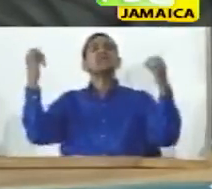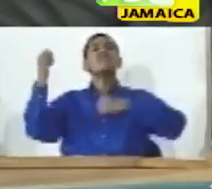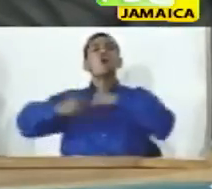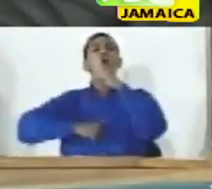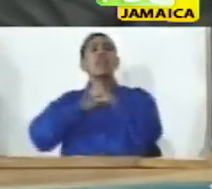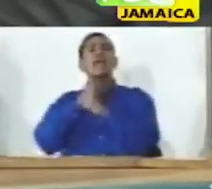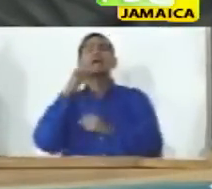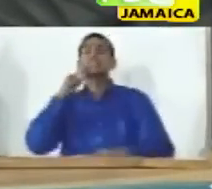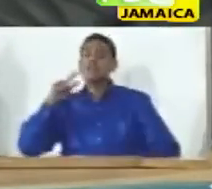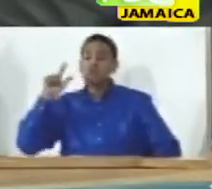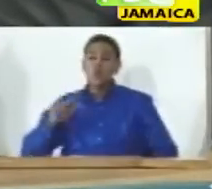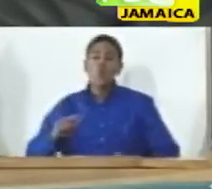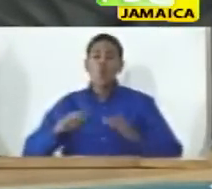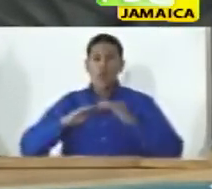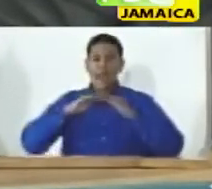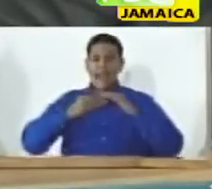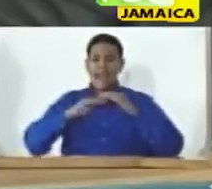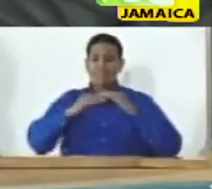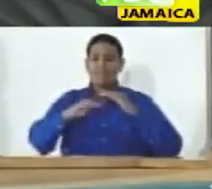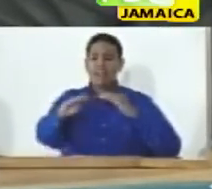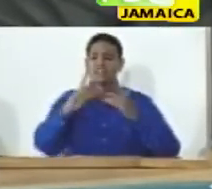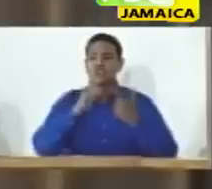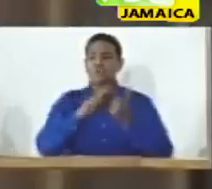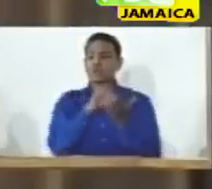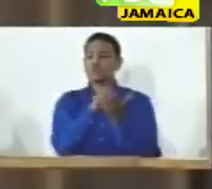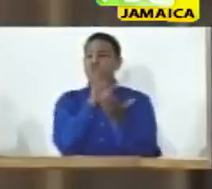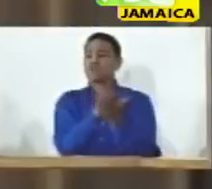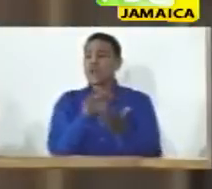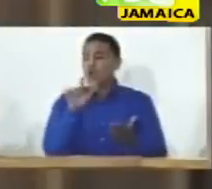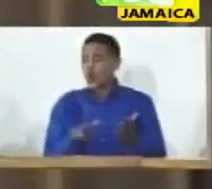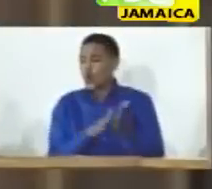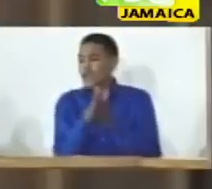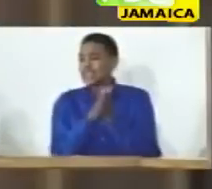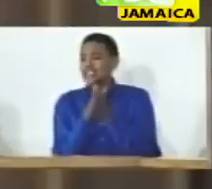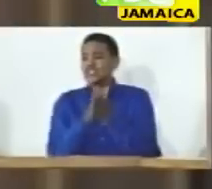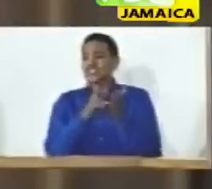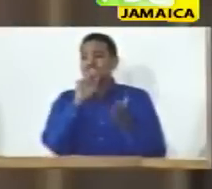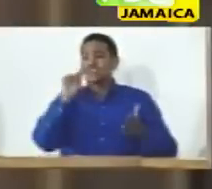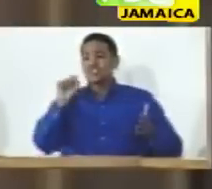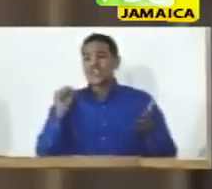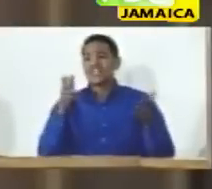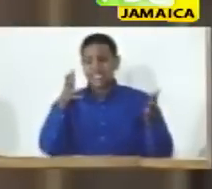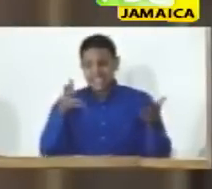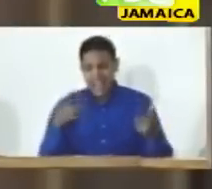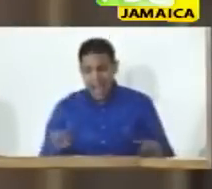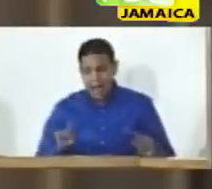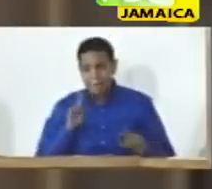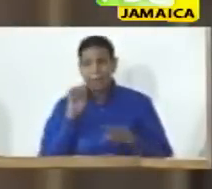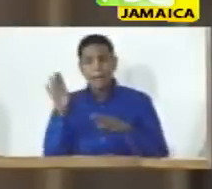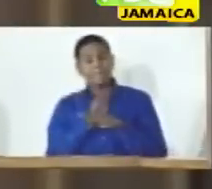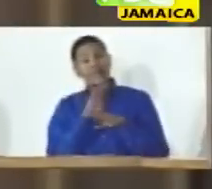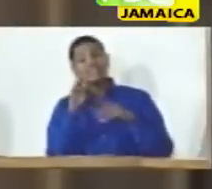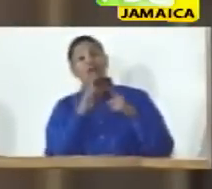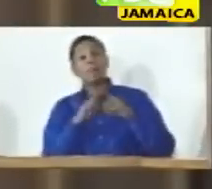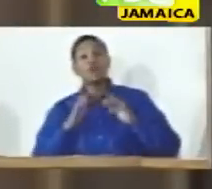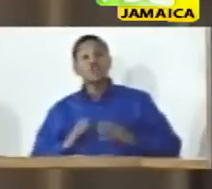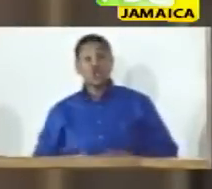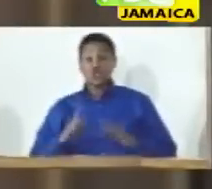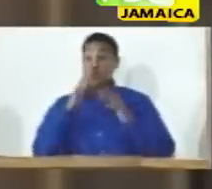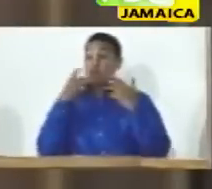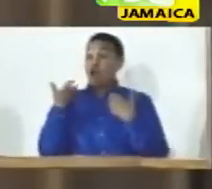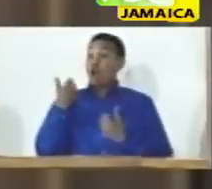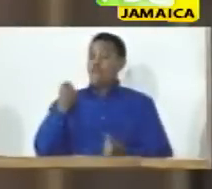low inflation and record low interest rates. Business and consumer confidence